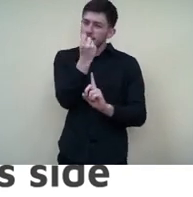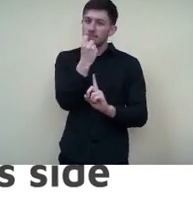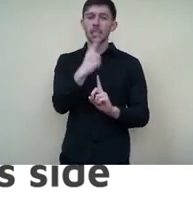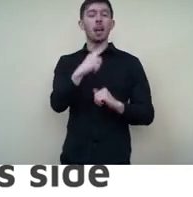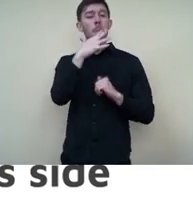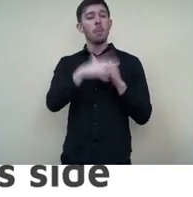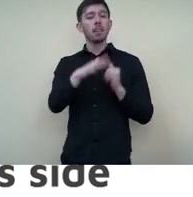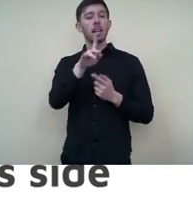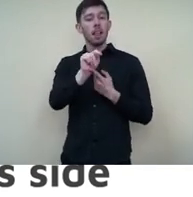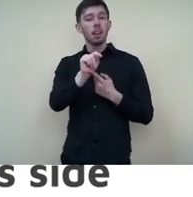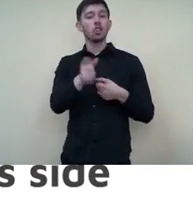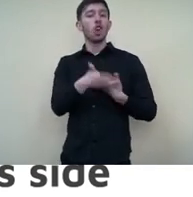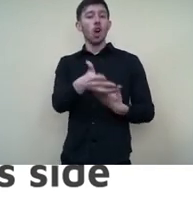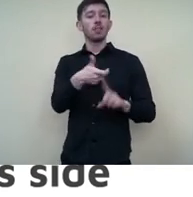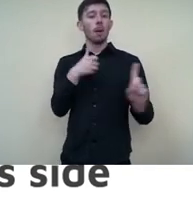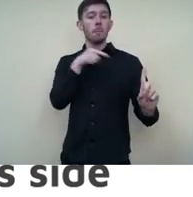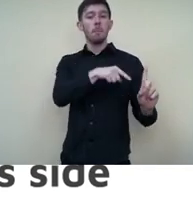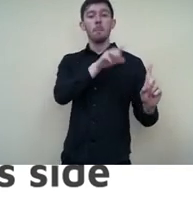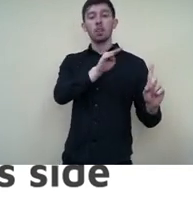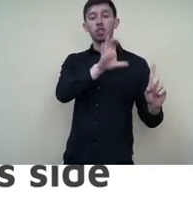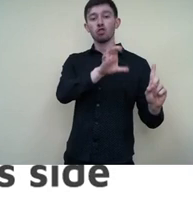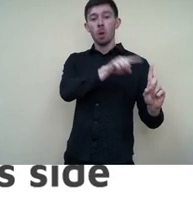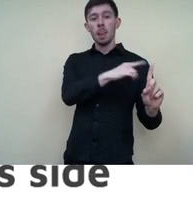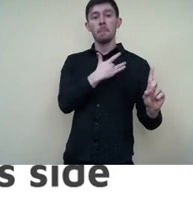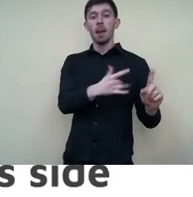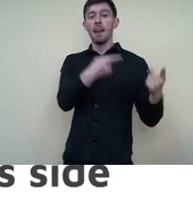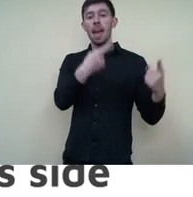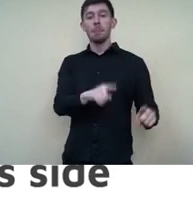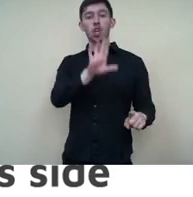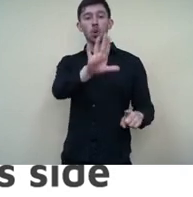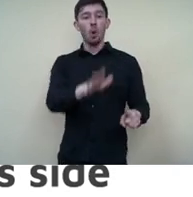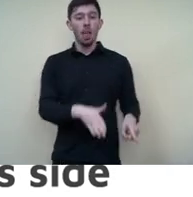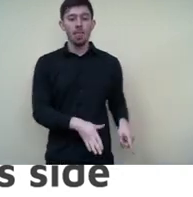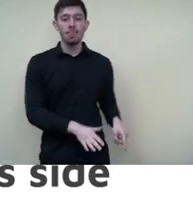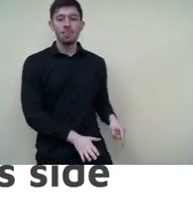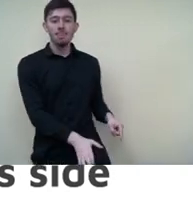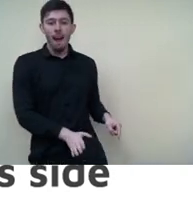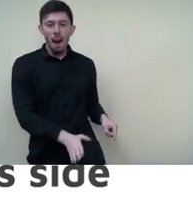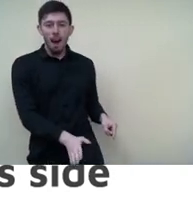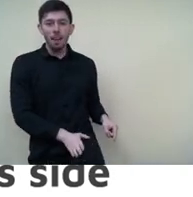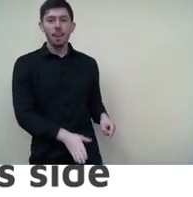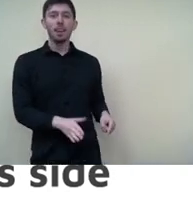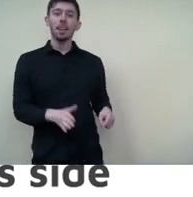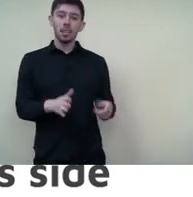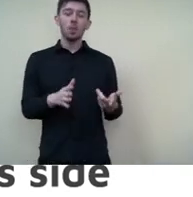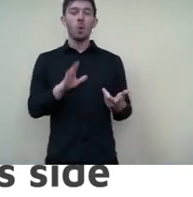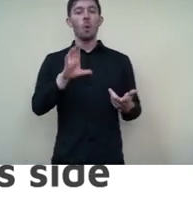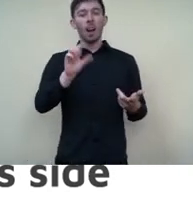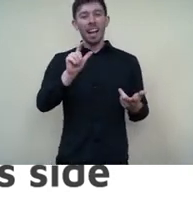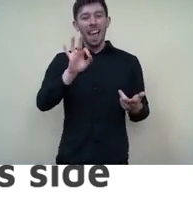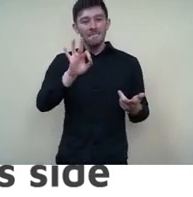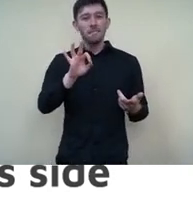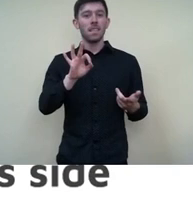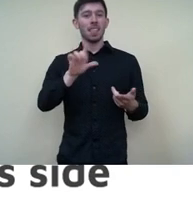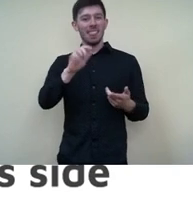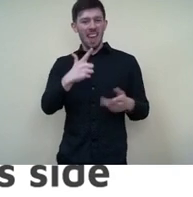blood clots caused from birth control tend to happen in your thigh or your calf, so it's mainly localized in your